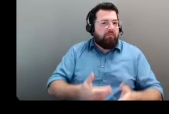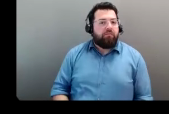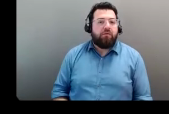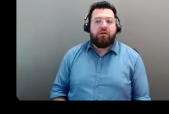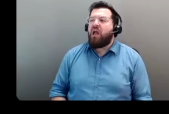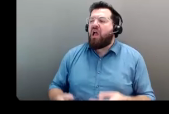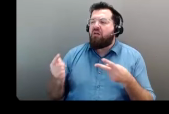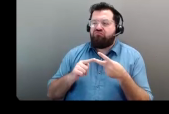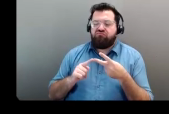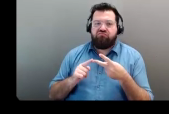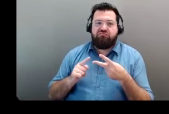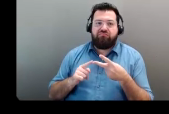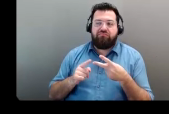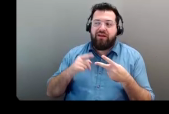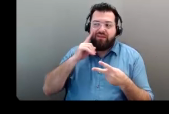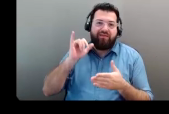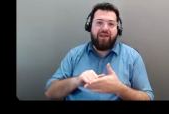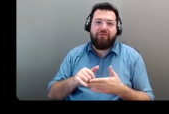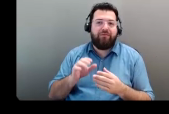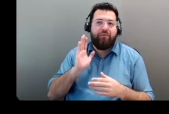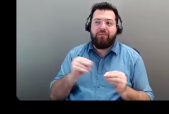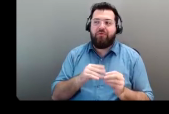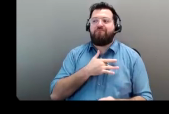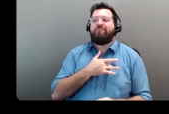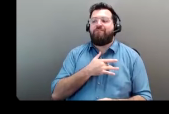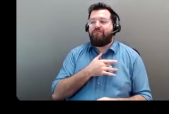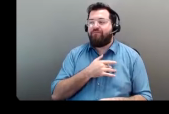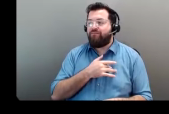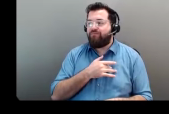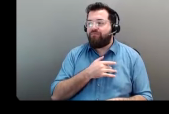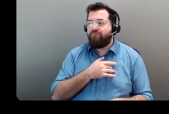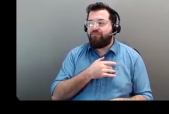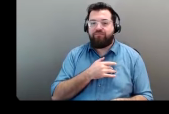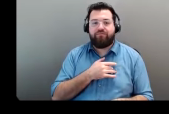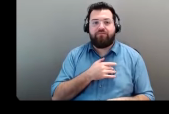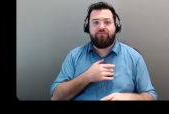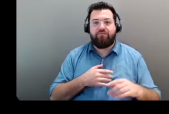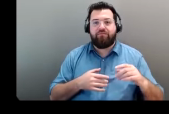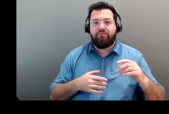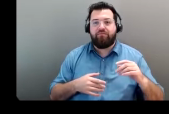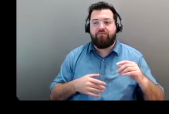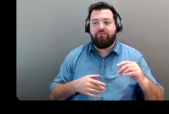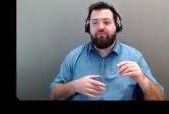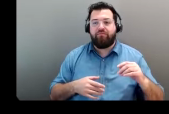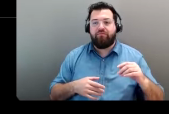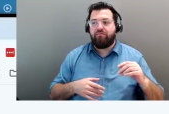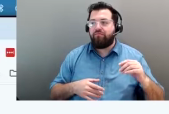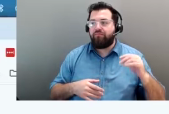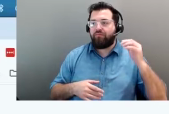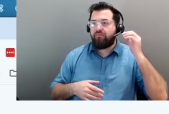let's do the second one. I think this Okay. is going to hit, it's going to hit We better. have strong evidence of this. Hold on one second. Let me just open this up.